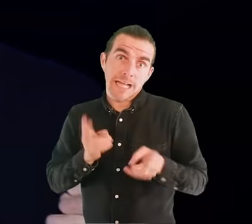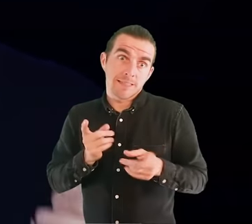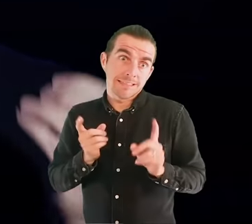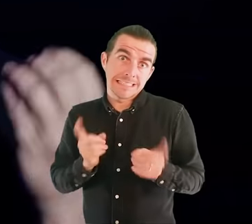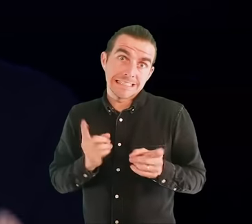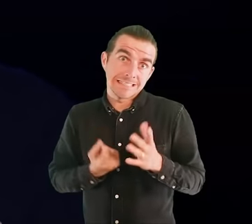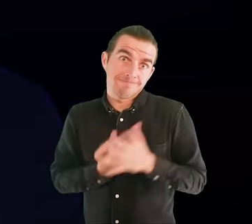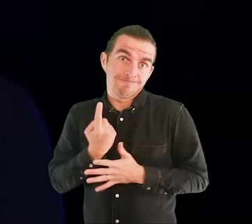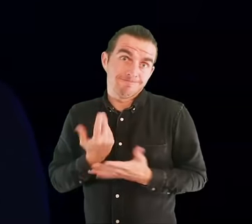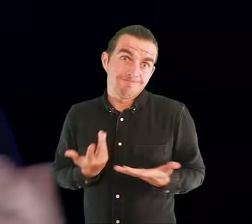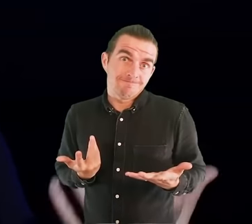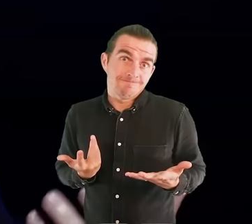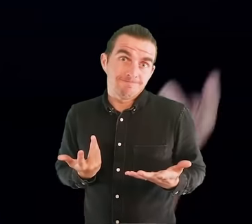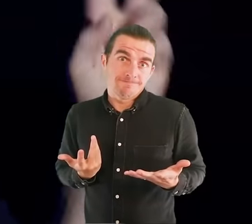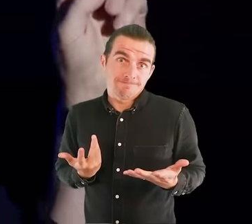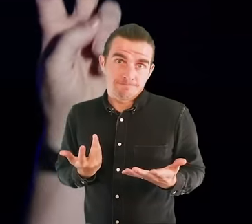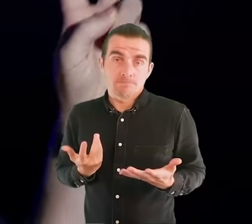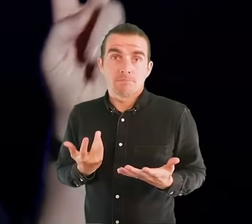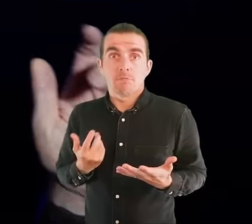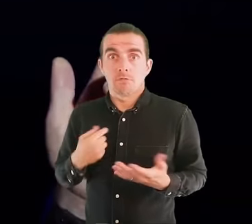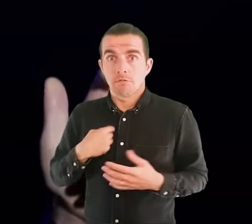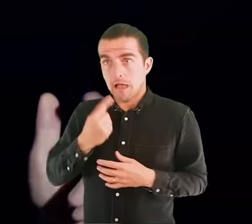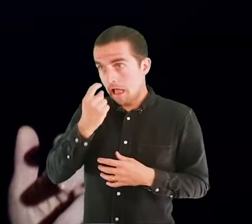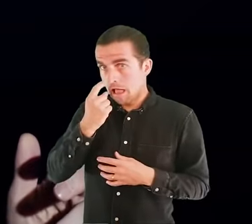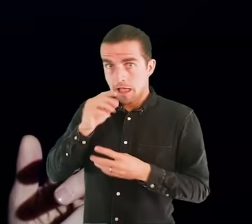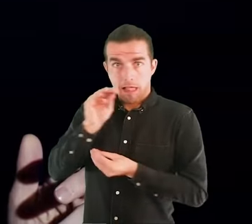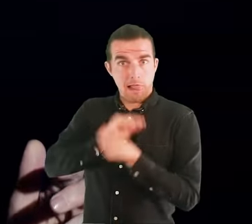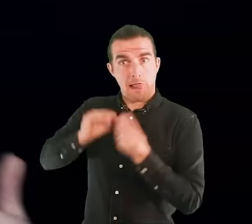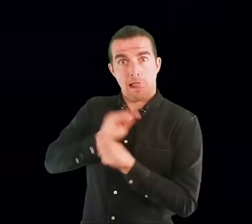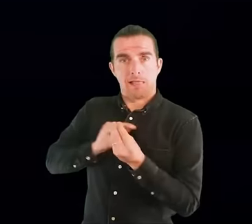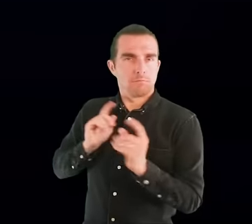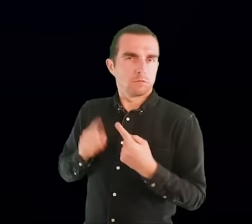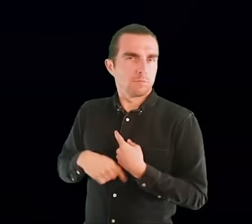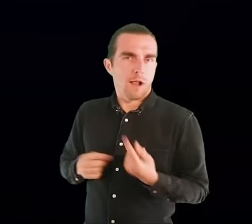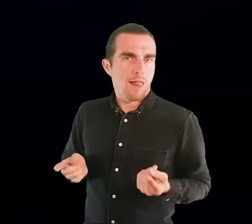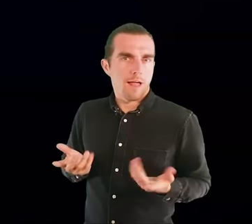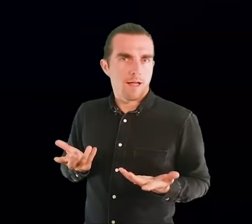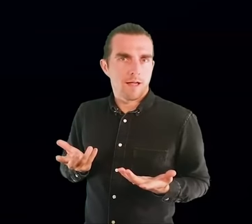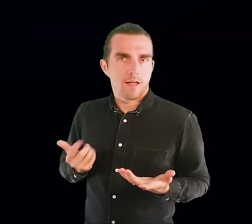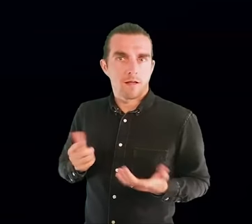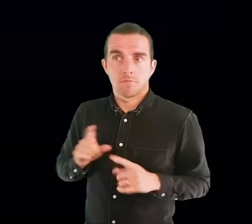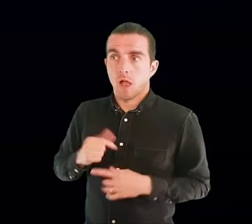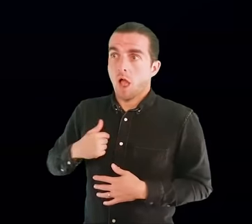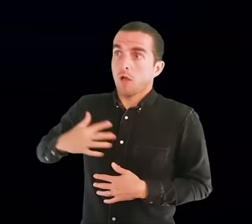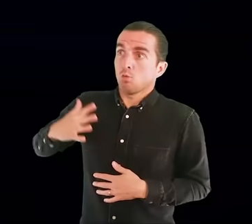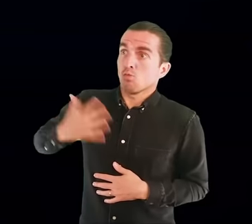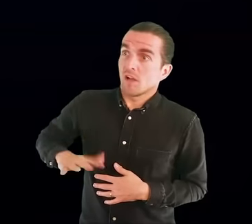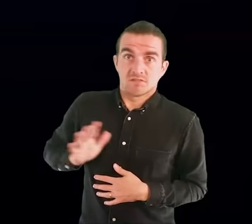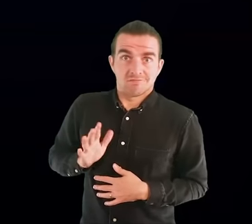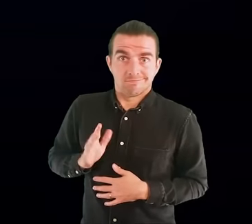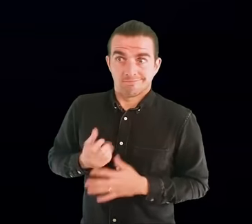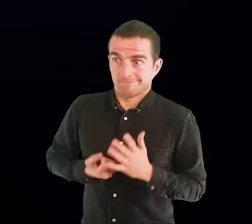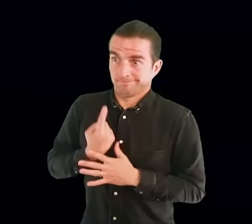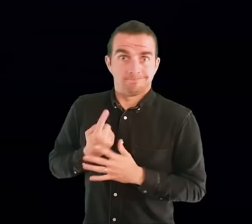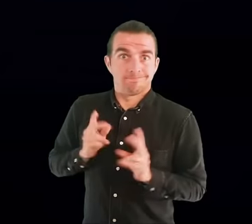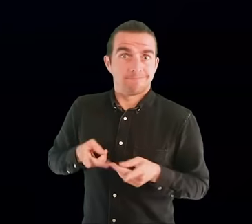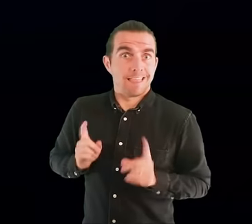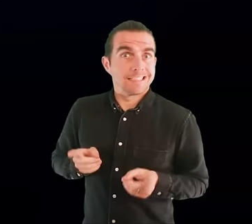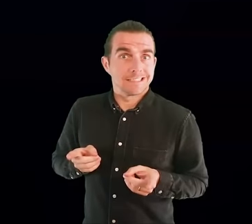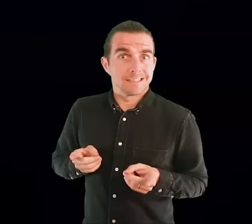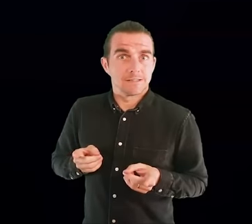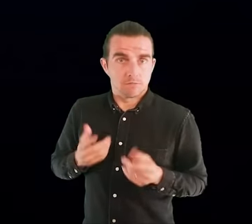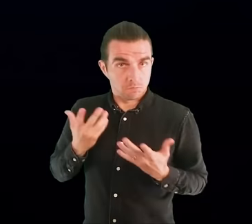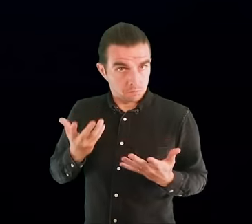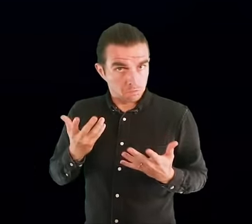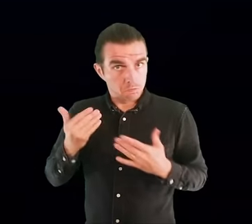be blamed as suicide or plain God? Should we be able to decide when to die? And if